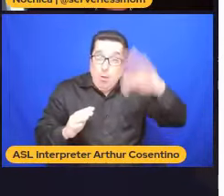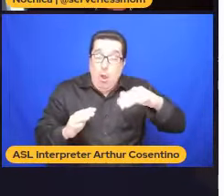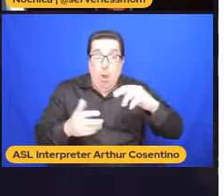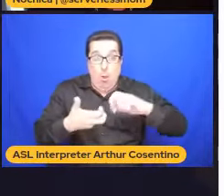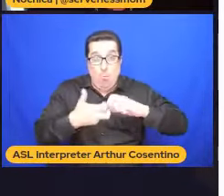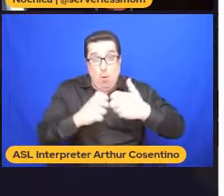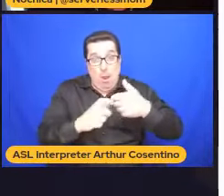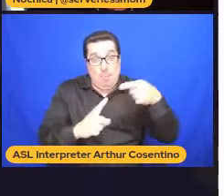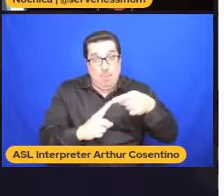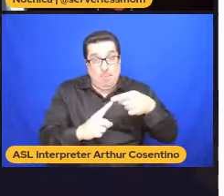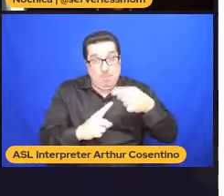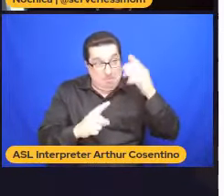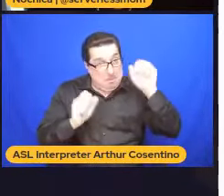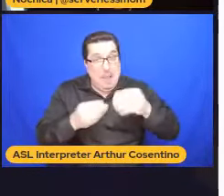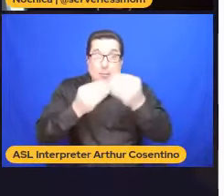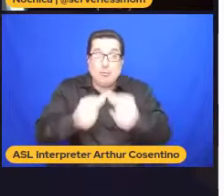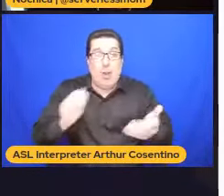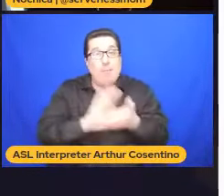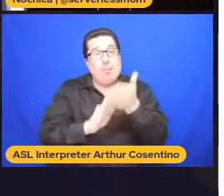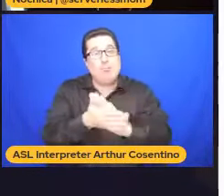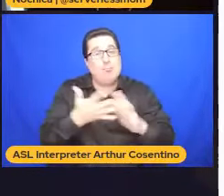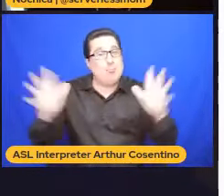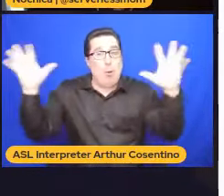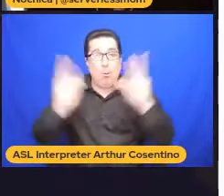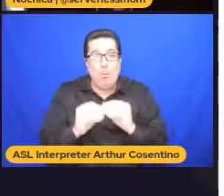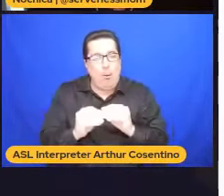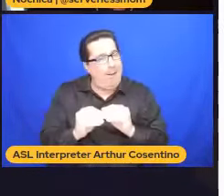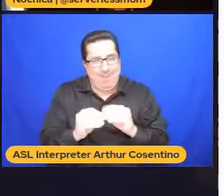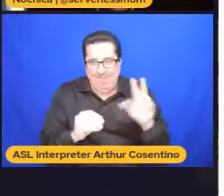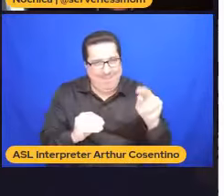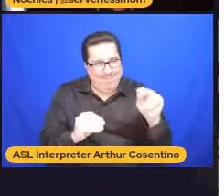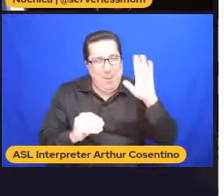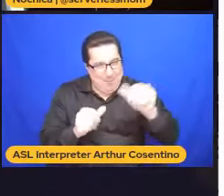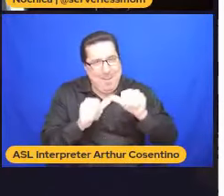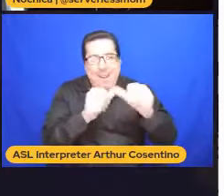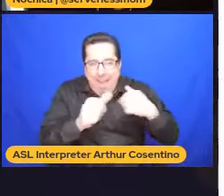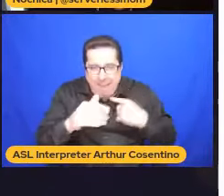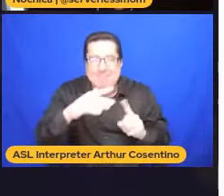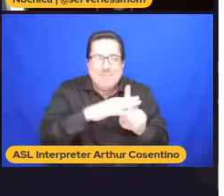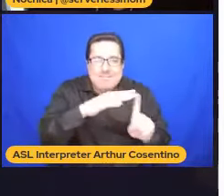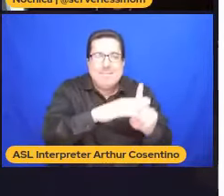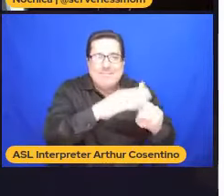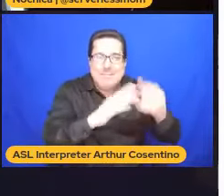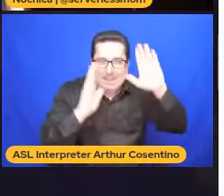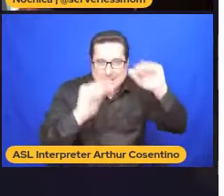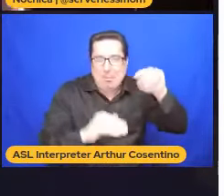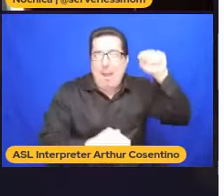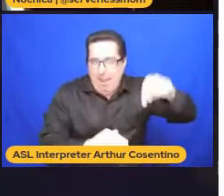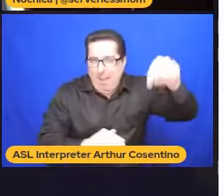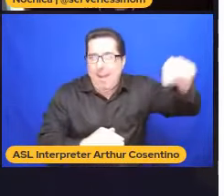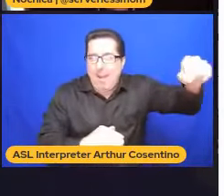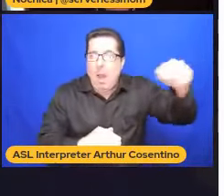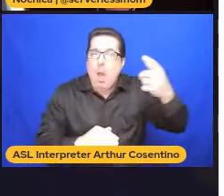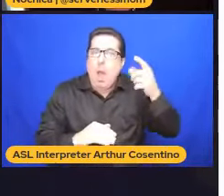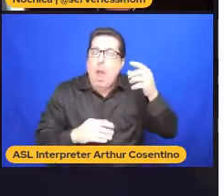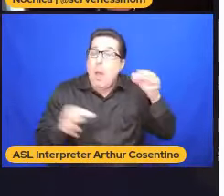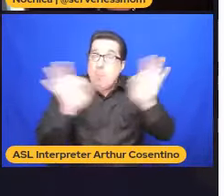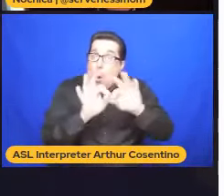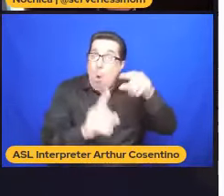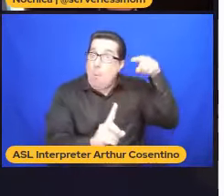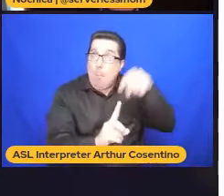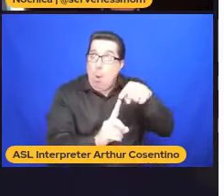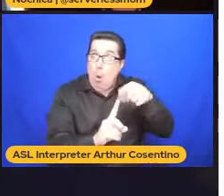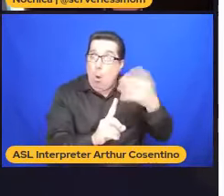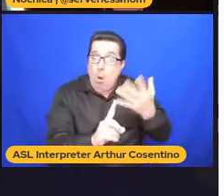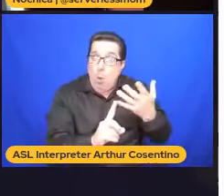affects, your service, but the fact is that you want to hopefully detect it a little sooner than just having it be something that an end user